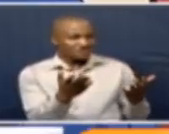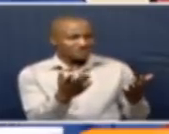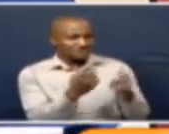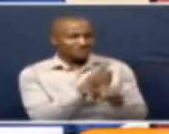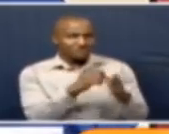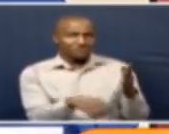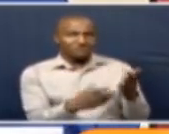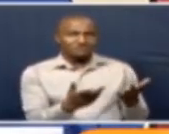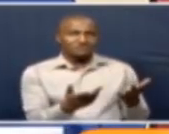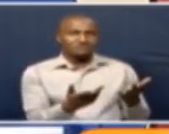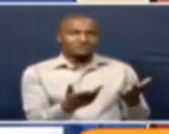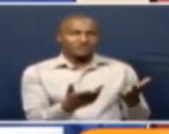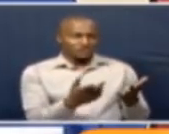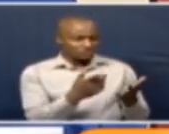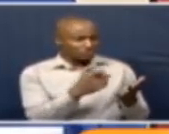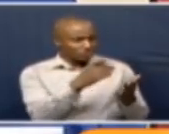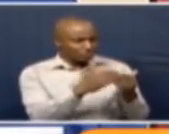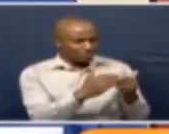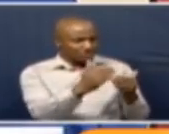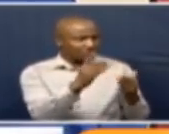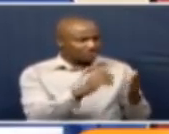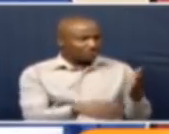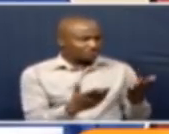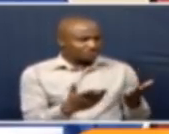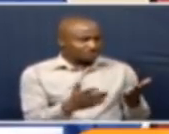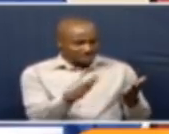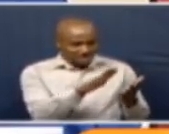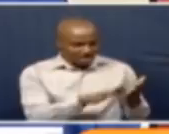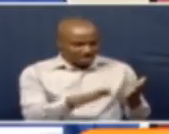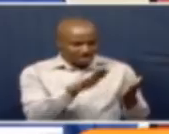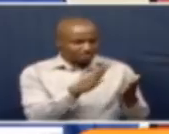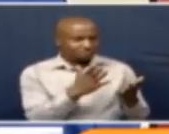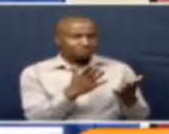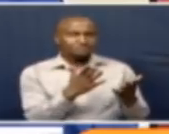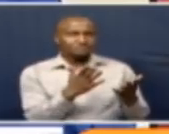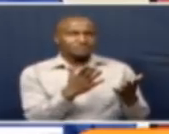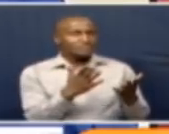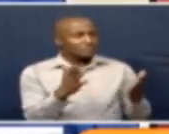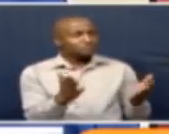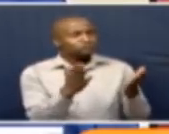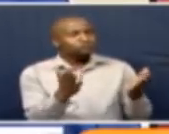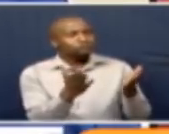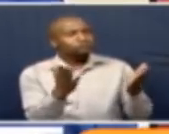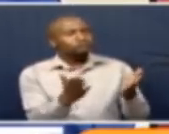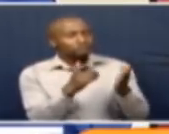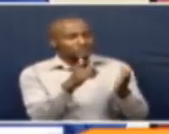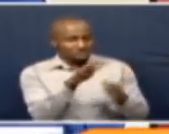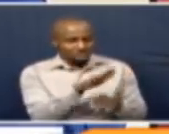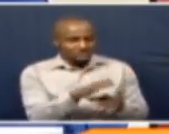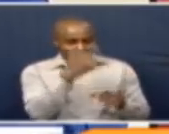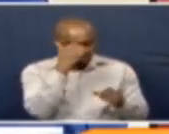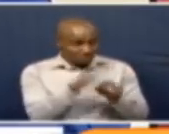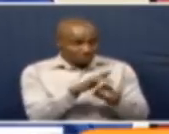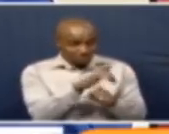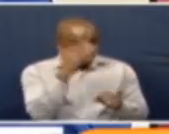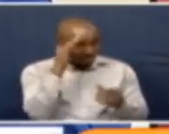model? So for you, what is the way forward in terms of, you know, rejuvenating and reviving this industry? Because a lot of you, I